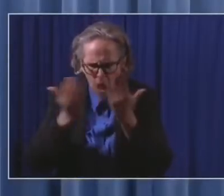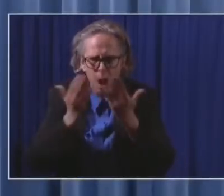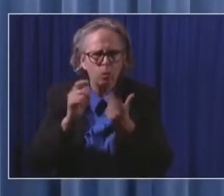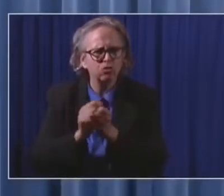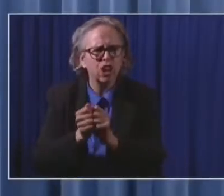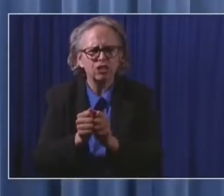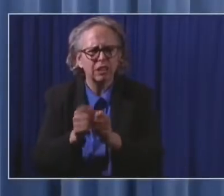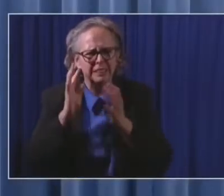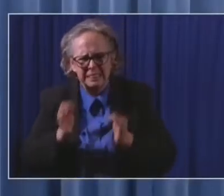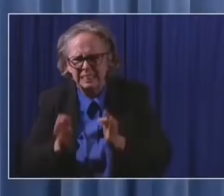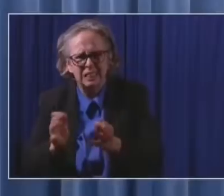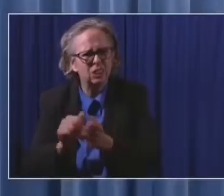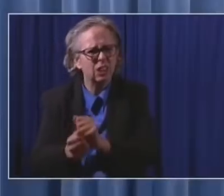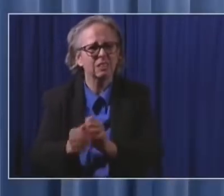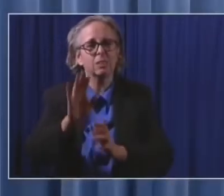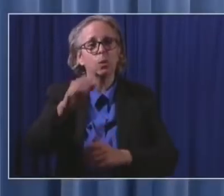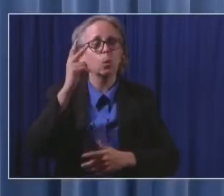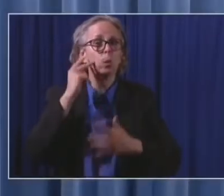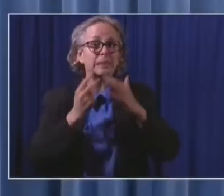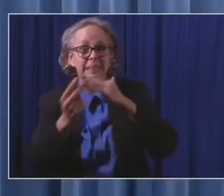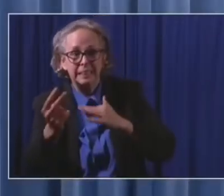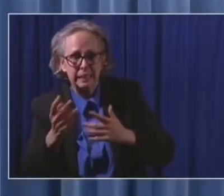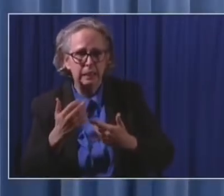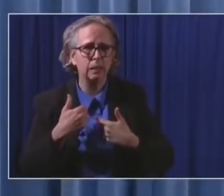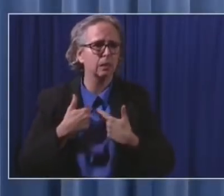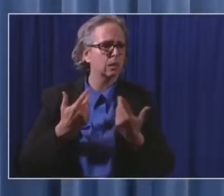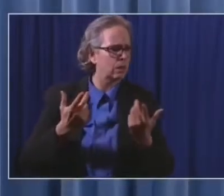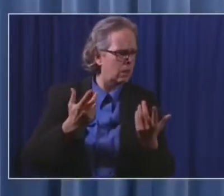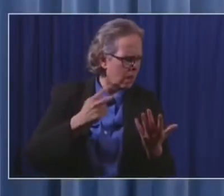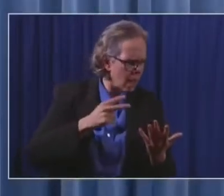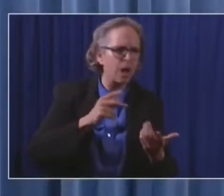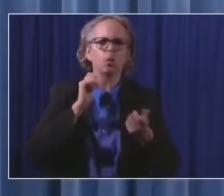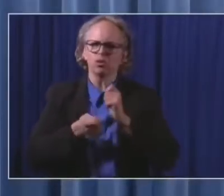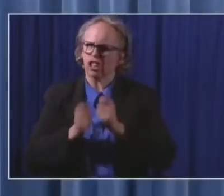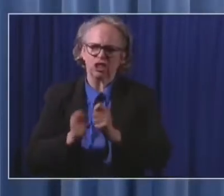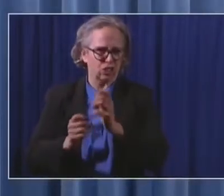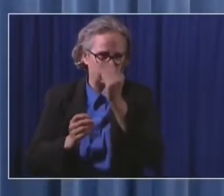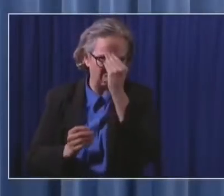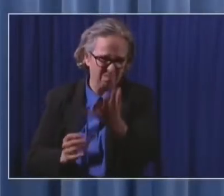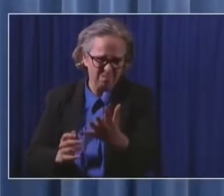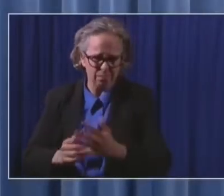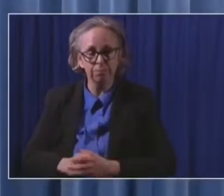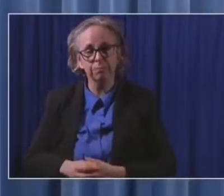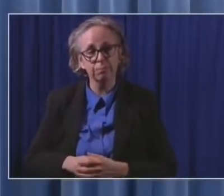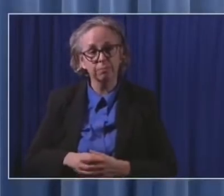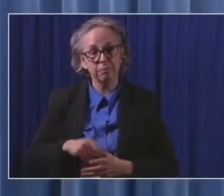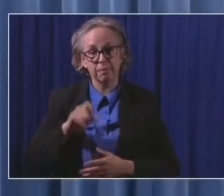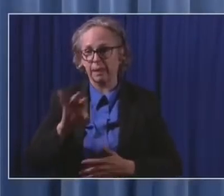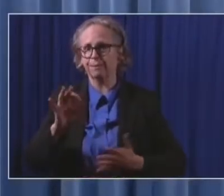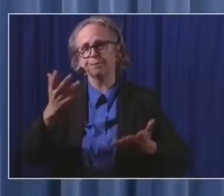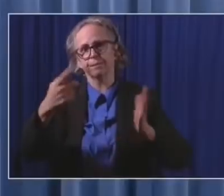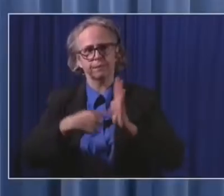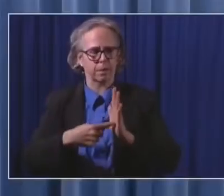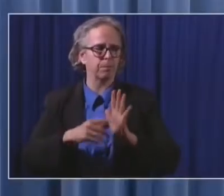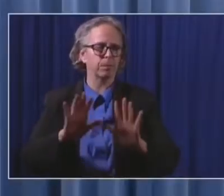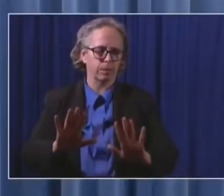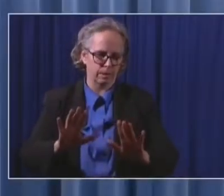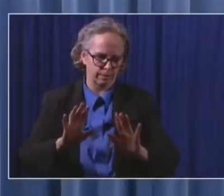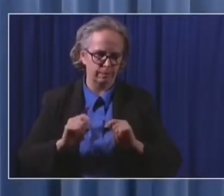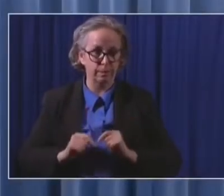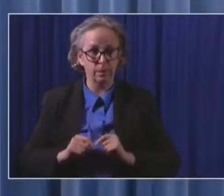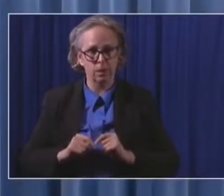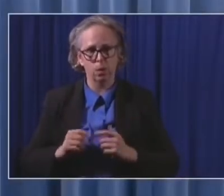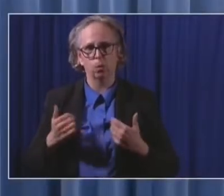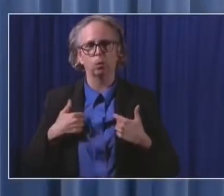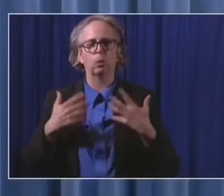This is an evolving situation. It's changing daily. And what we're trying to do is keep everybody informed about what we